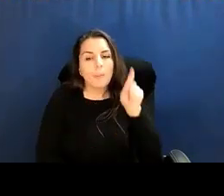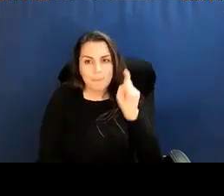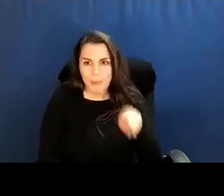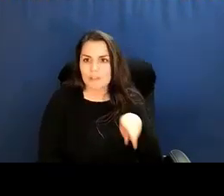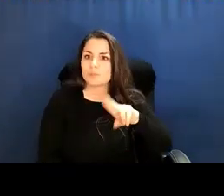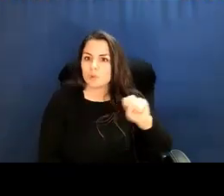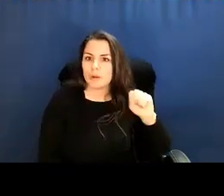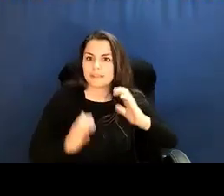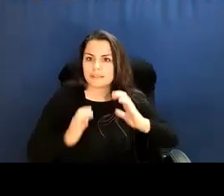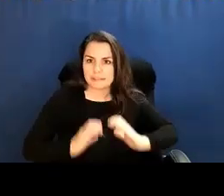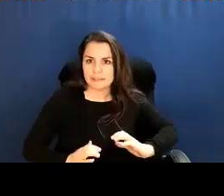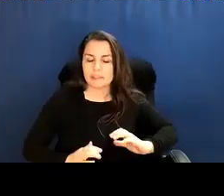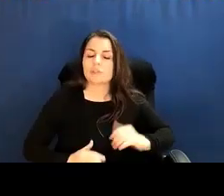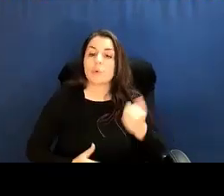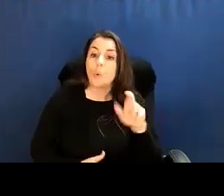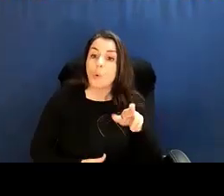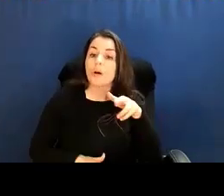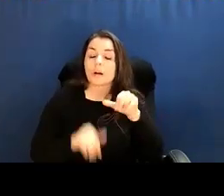or permanent residents.